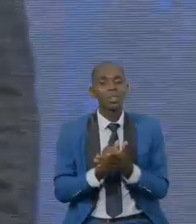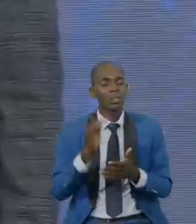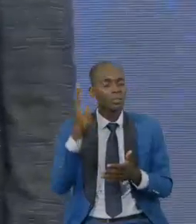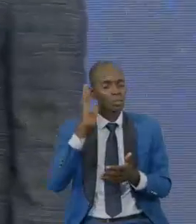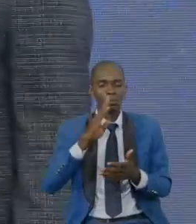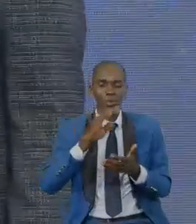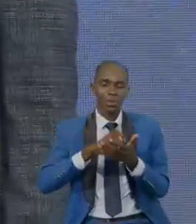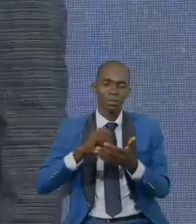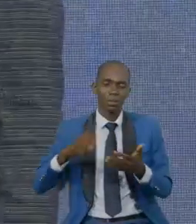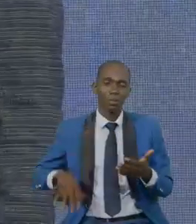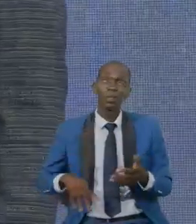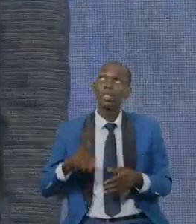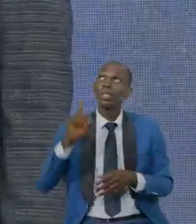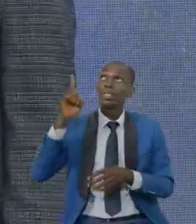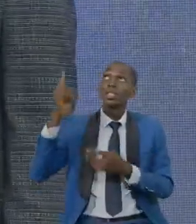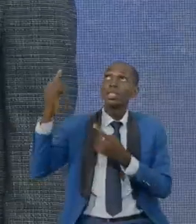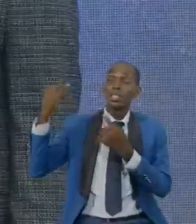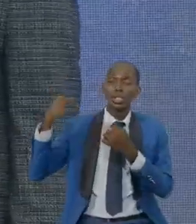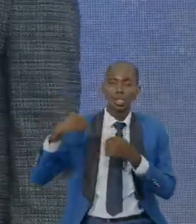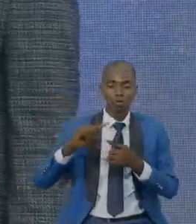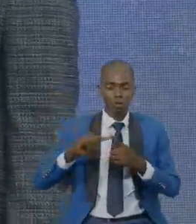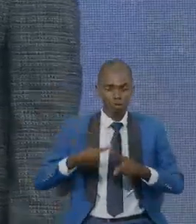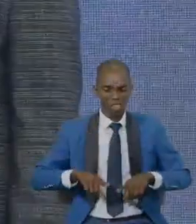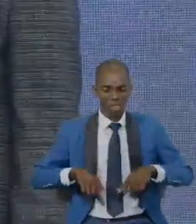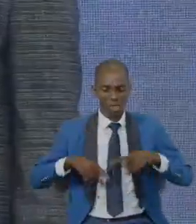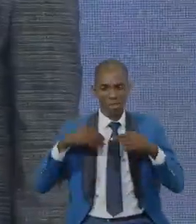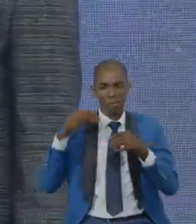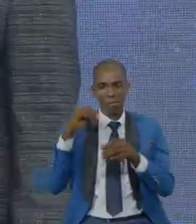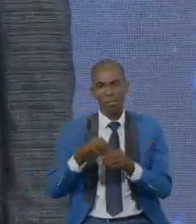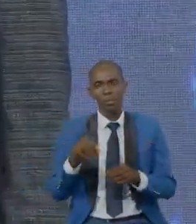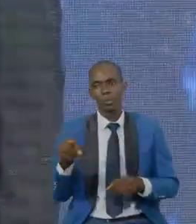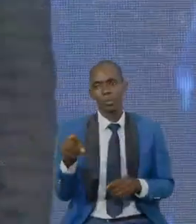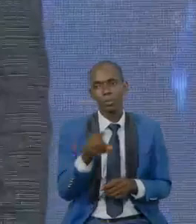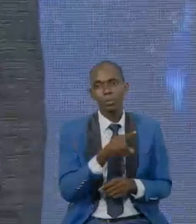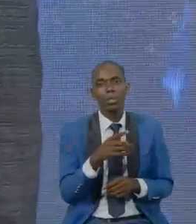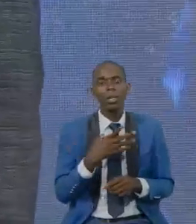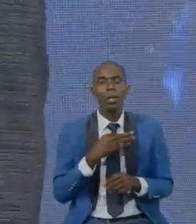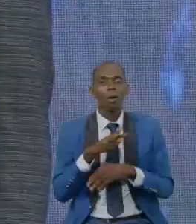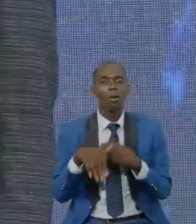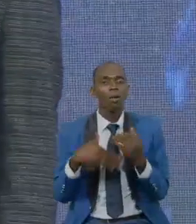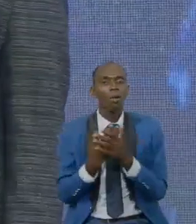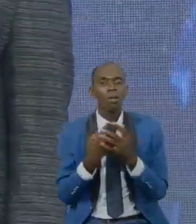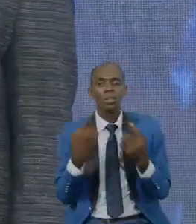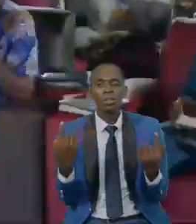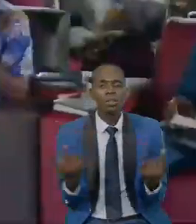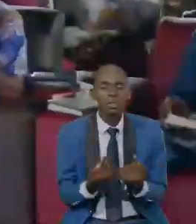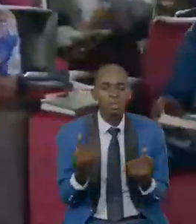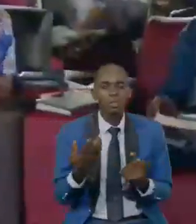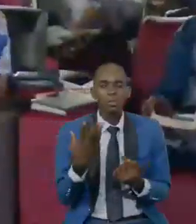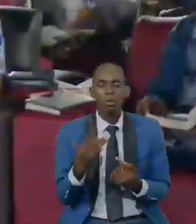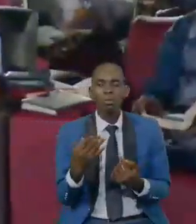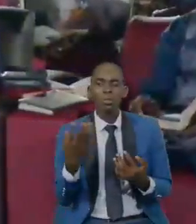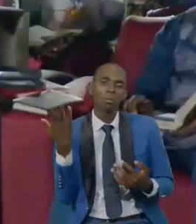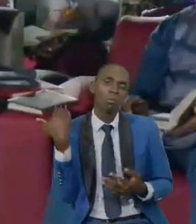comes to live inside you. And all the sins and the iniquities of the past,